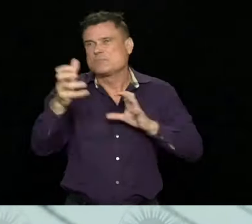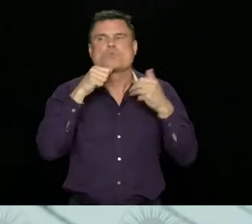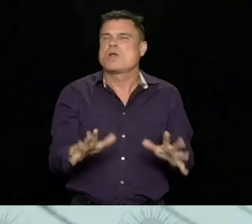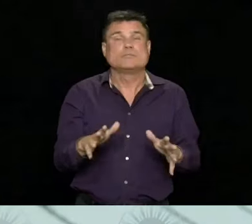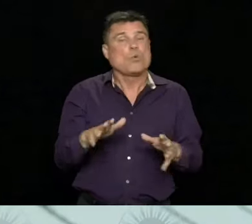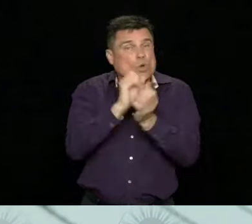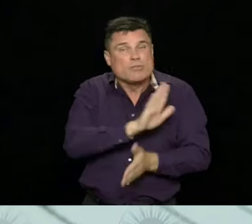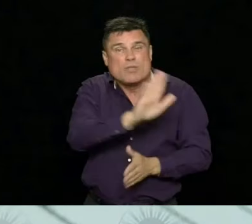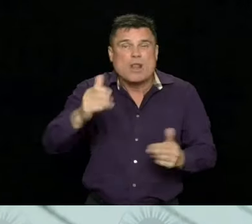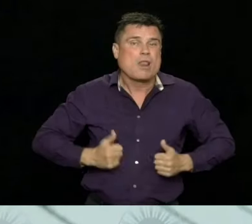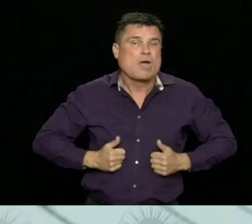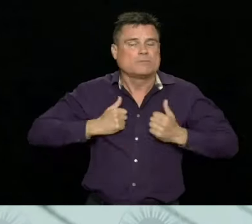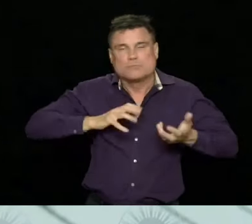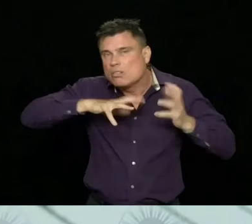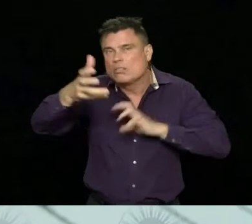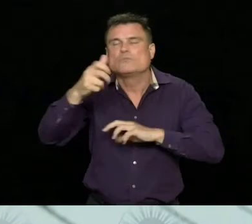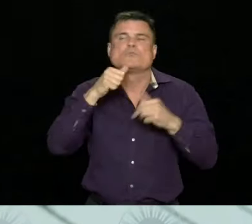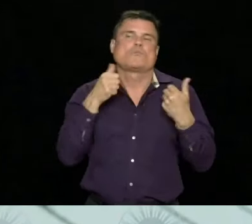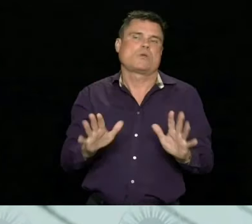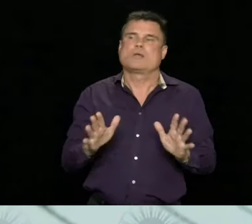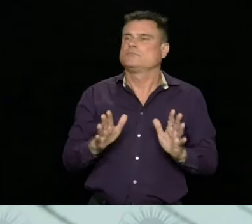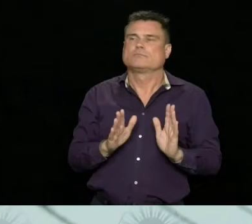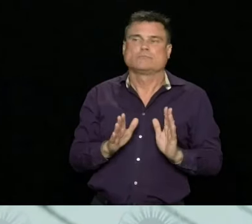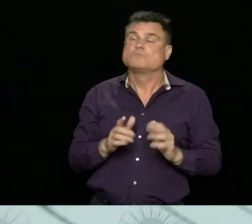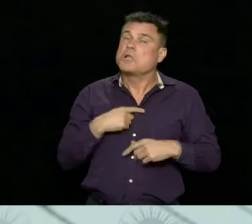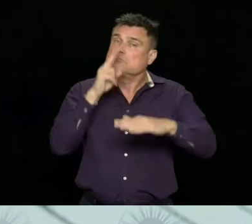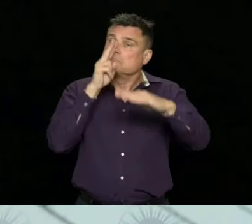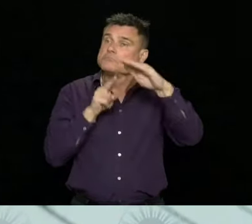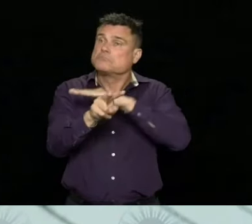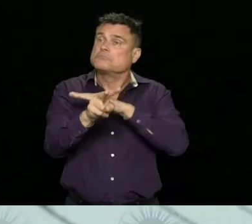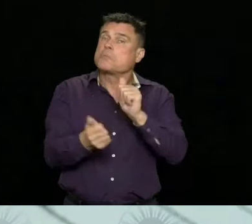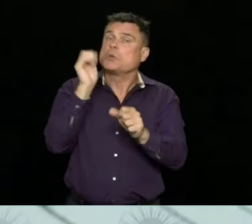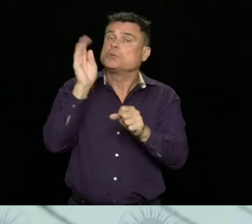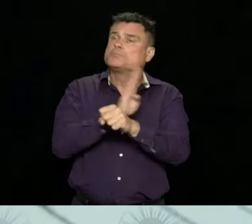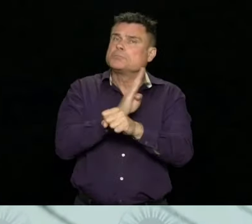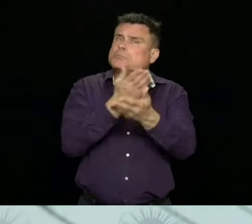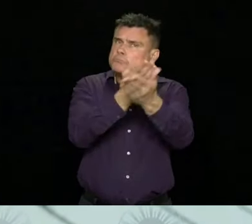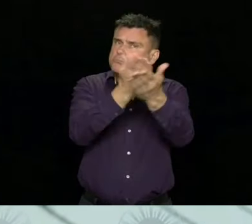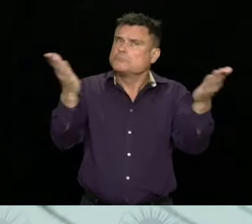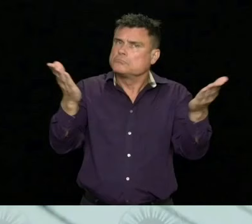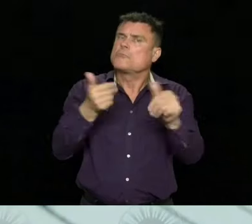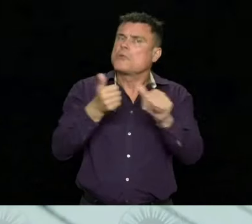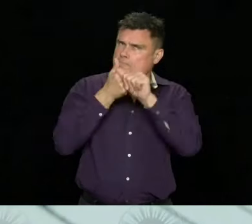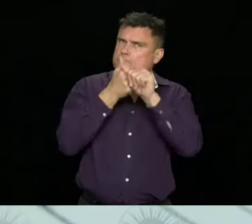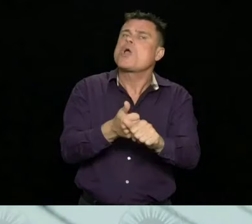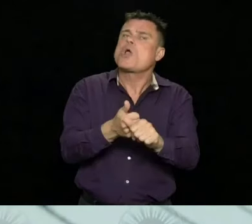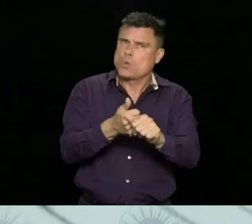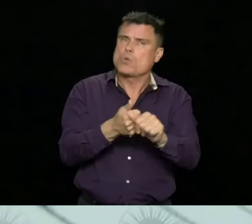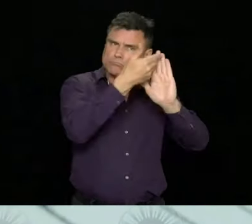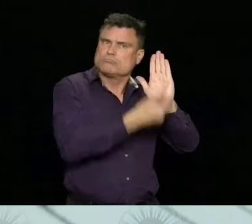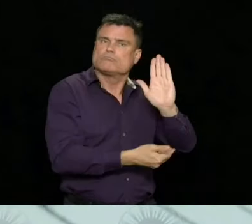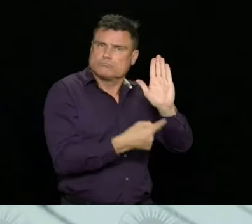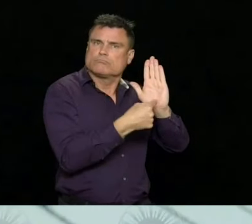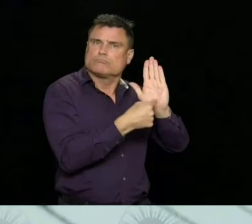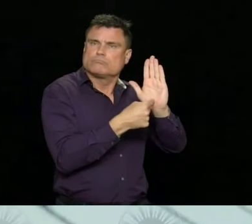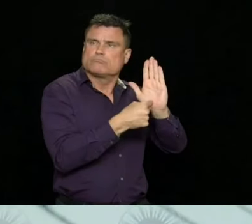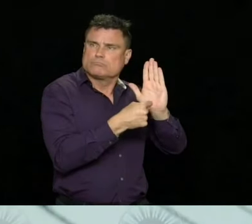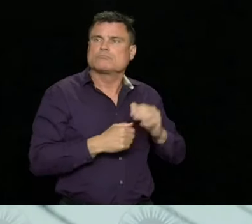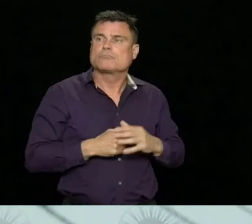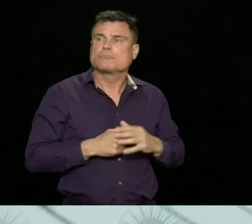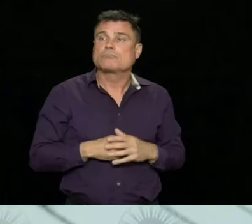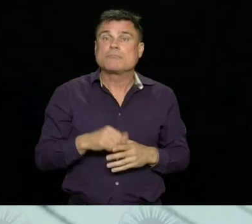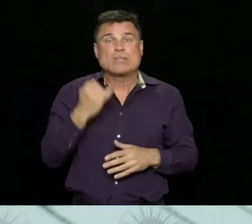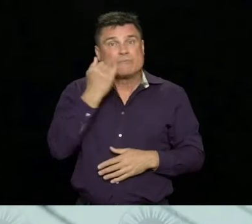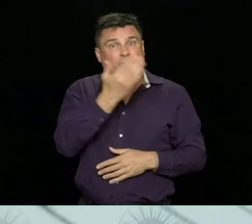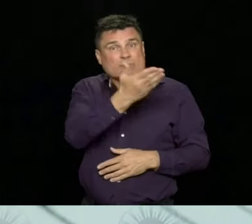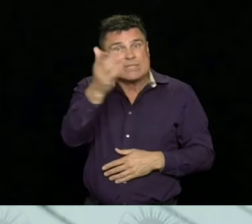expect that the most businesses will comply, and if they need help, WorkSafeBC is there for them to call and to